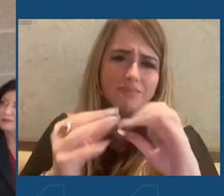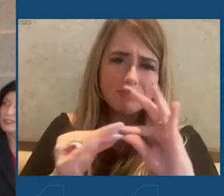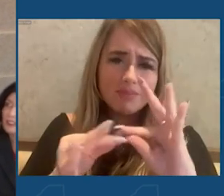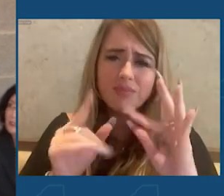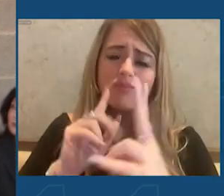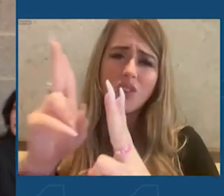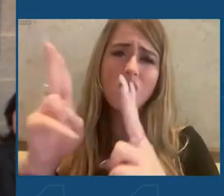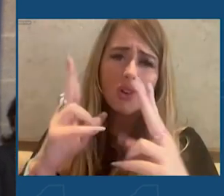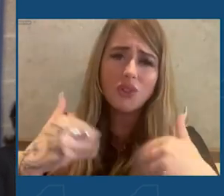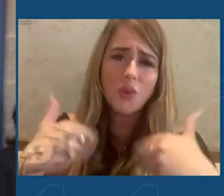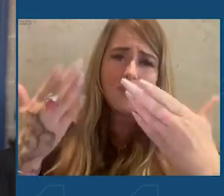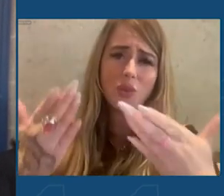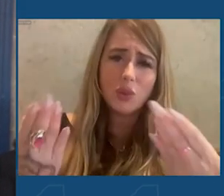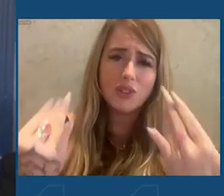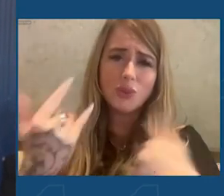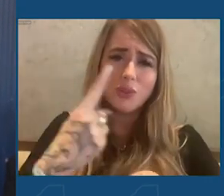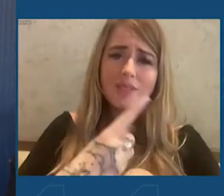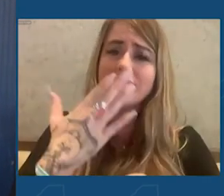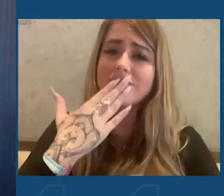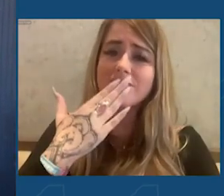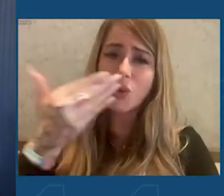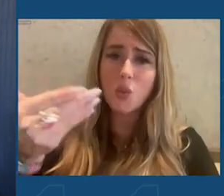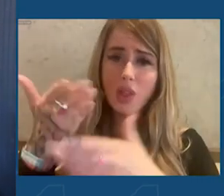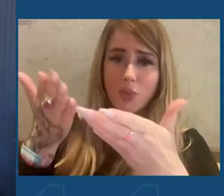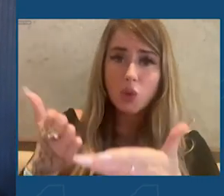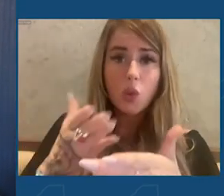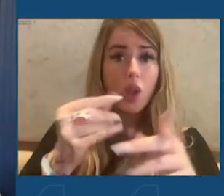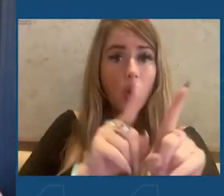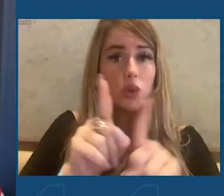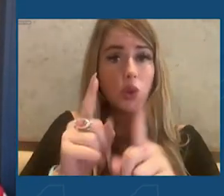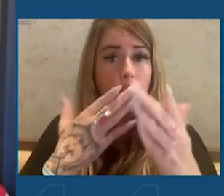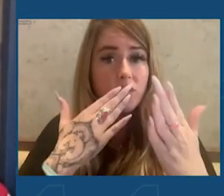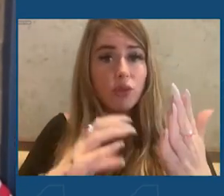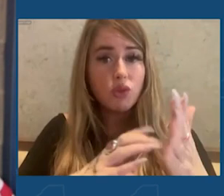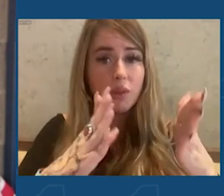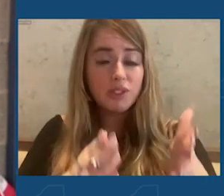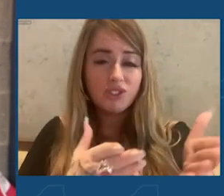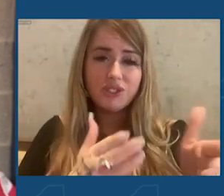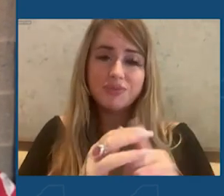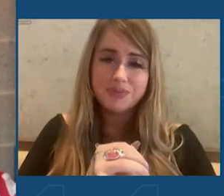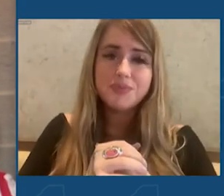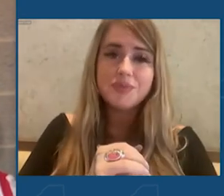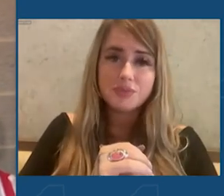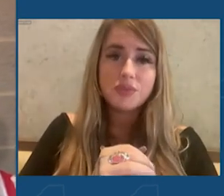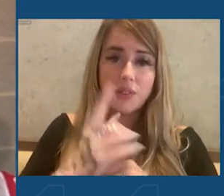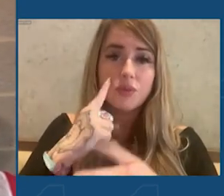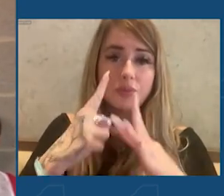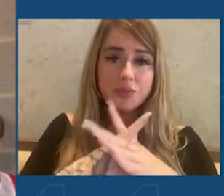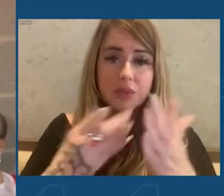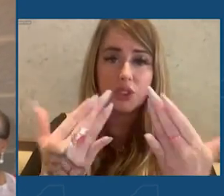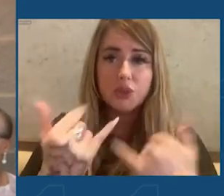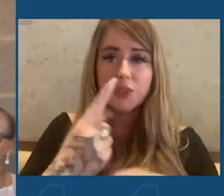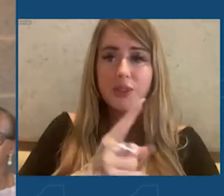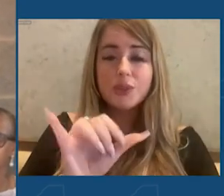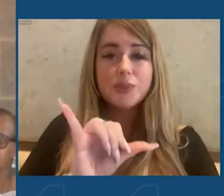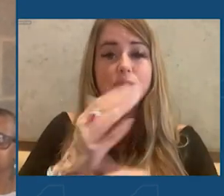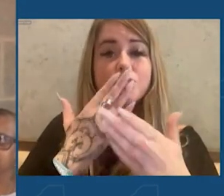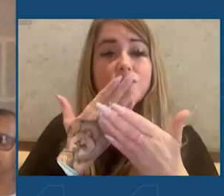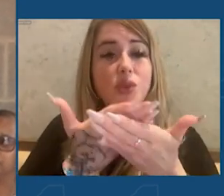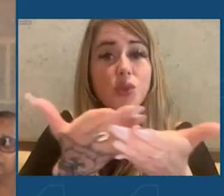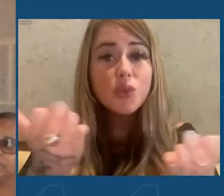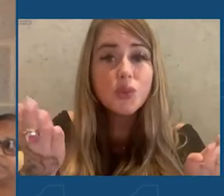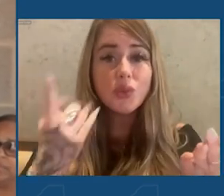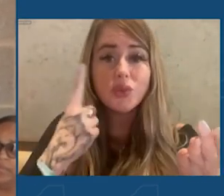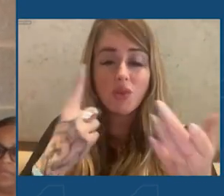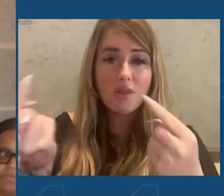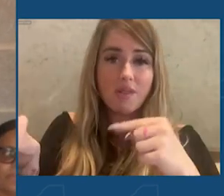today. So thank you and welcome. And thank you, Commissioner Cohen, for being here as well. Thank you, all of you, for being here